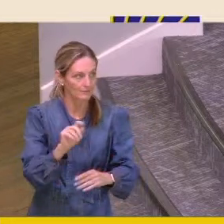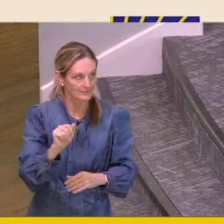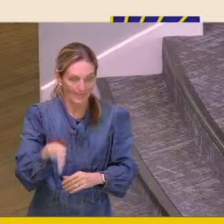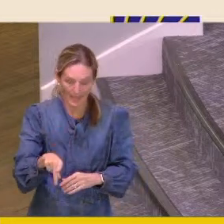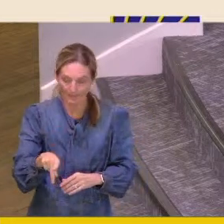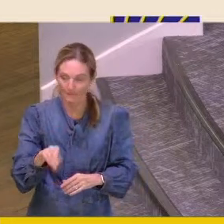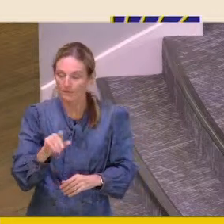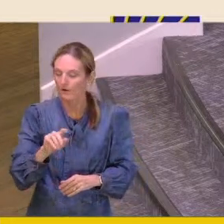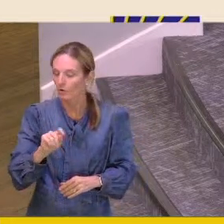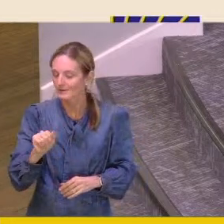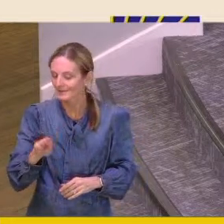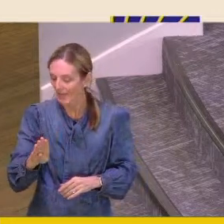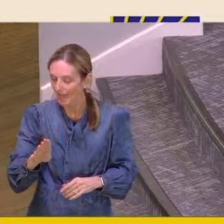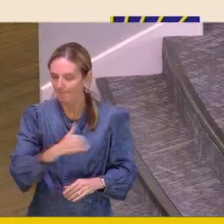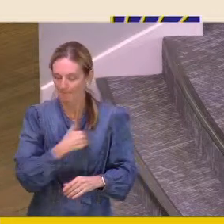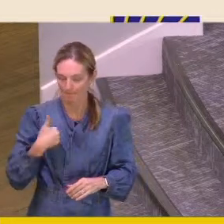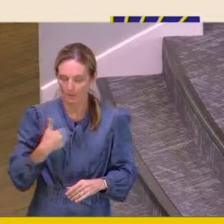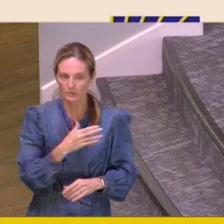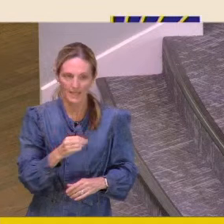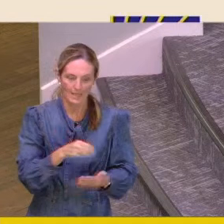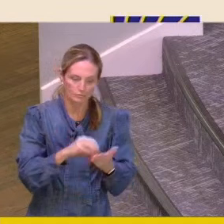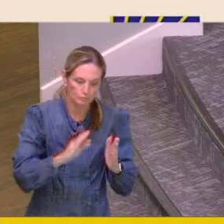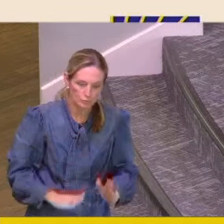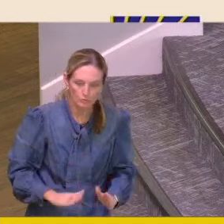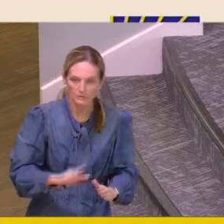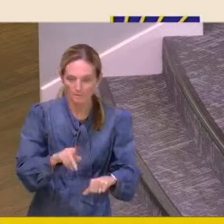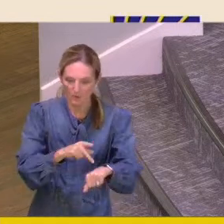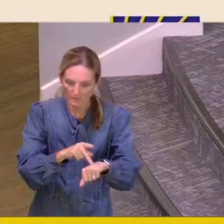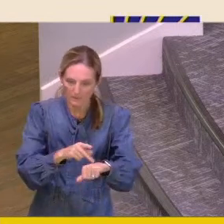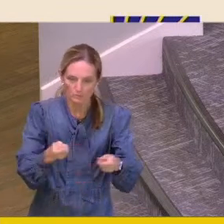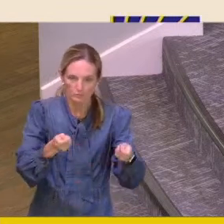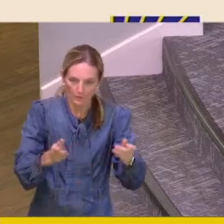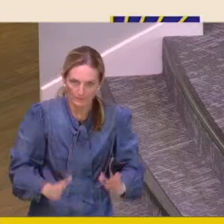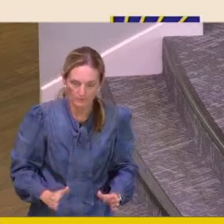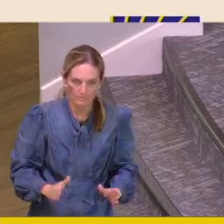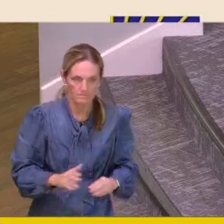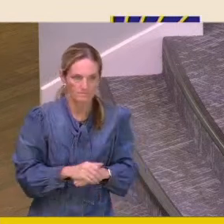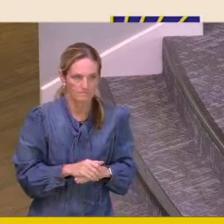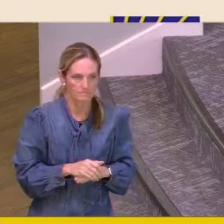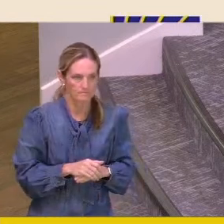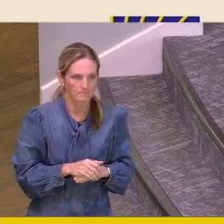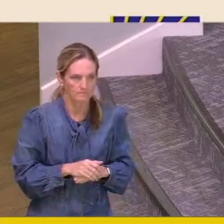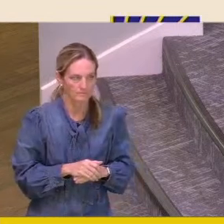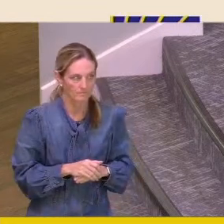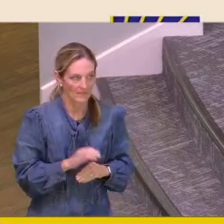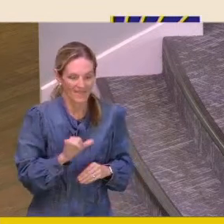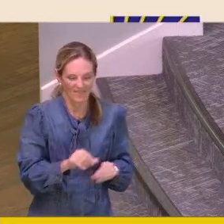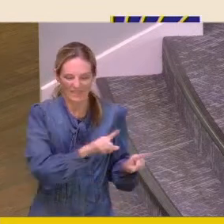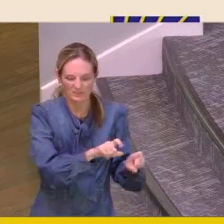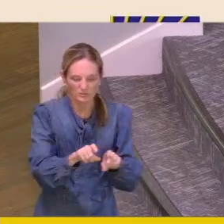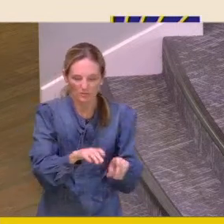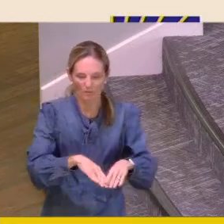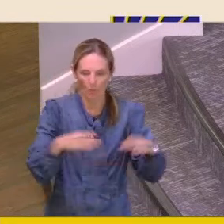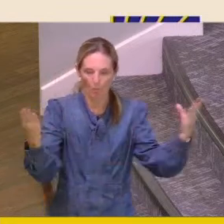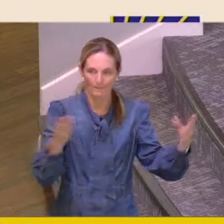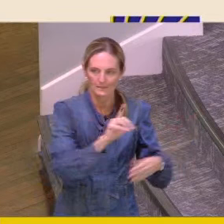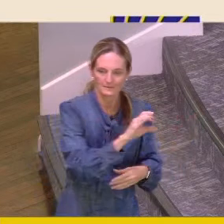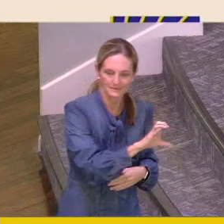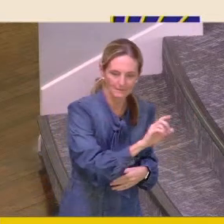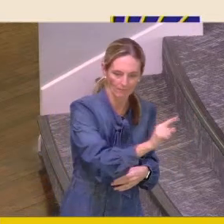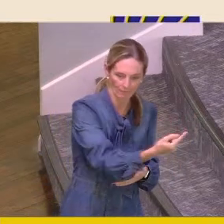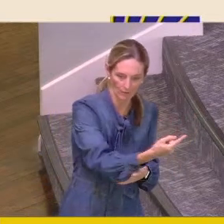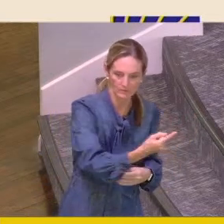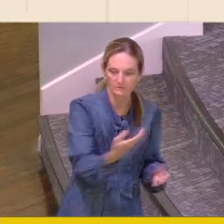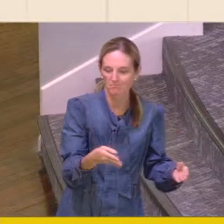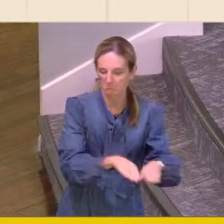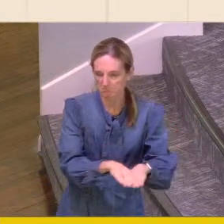in, students, as well as principals and directors. This survey was opened December 1st and closed on